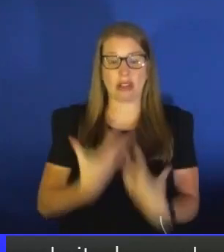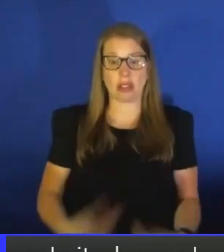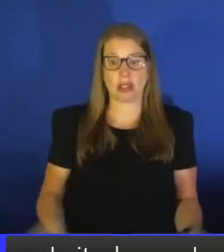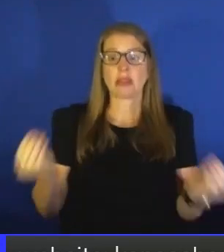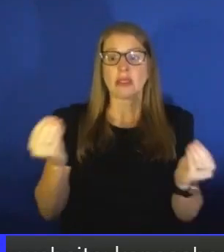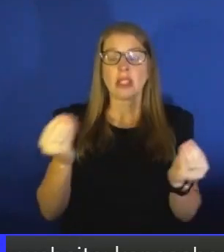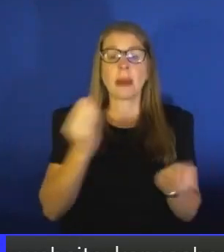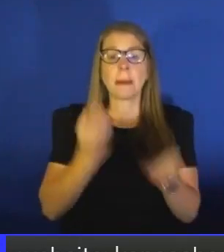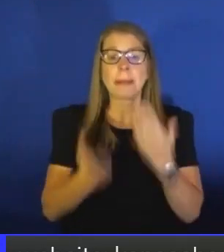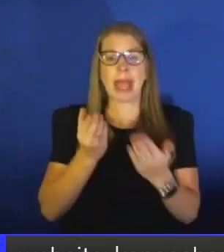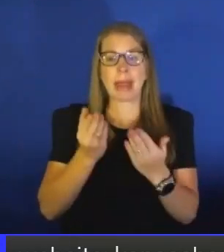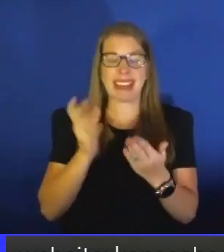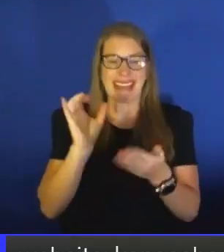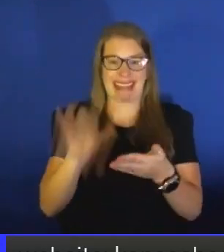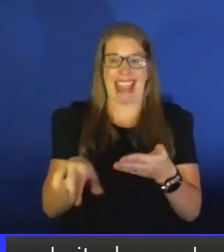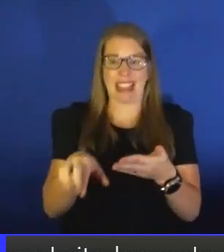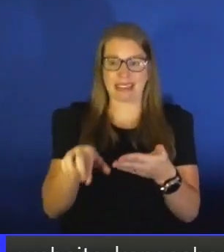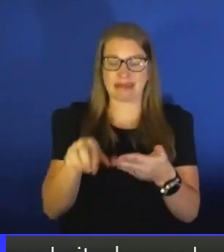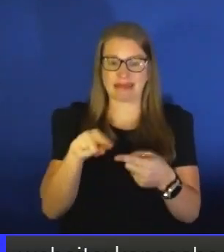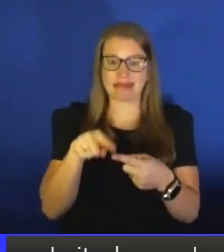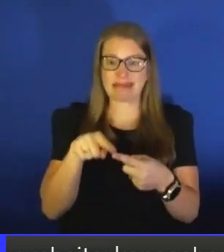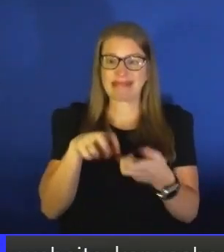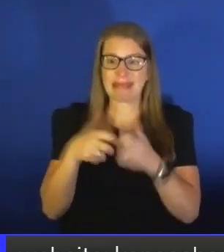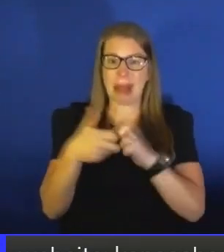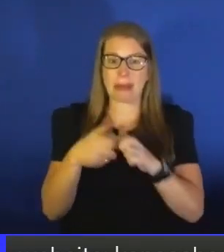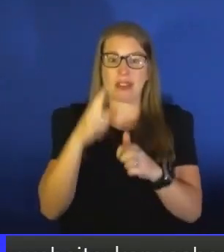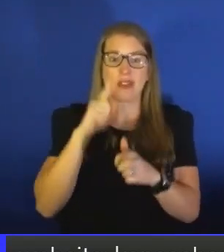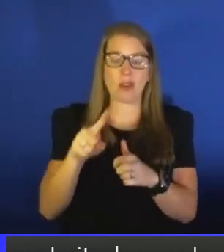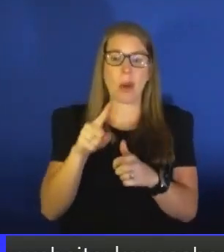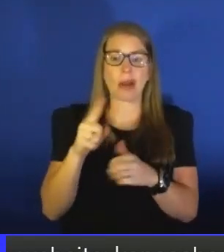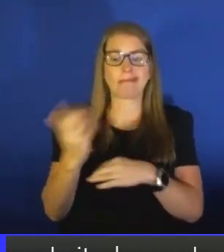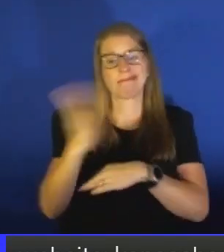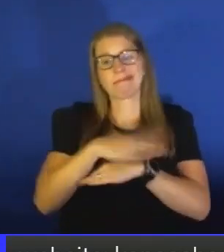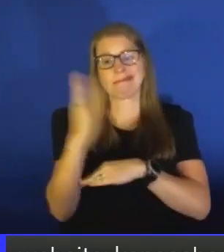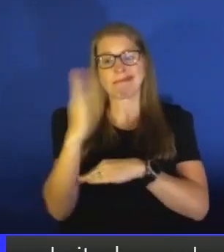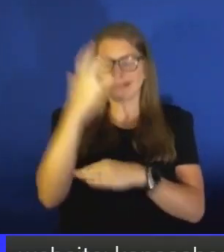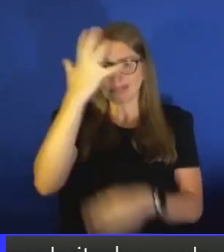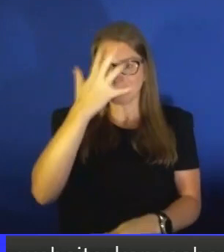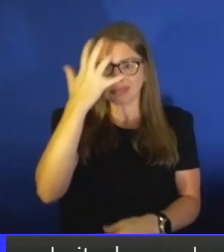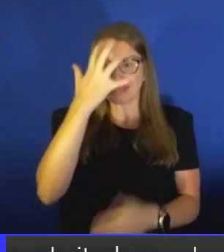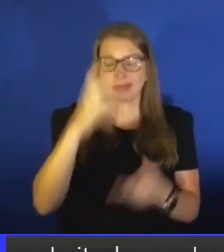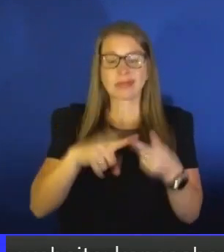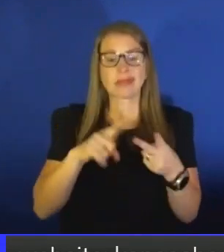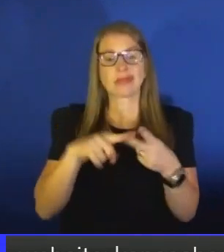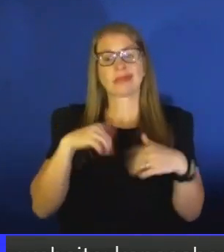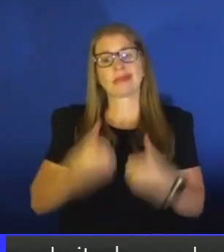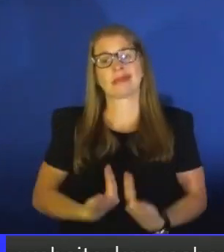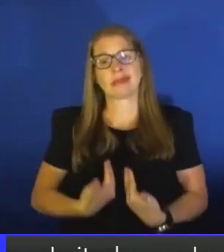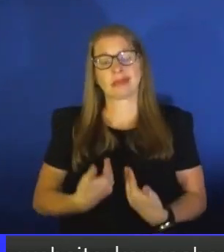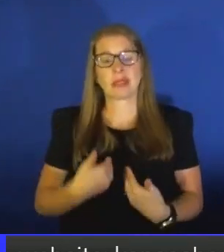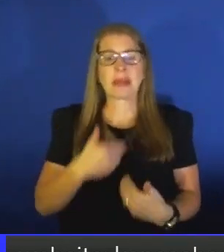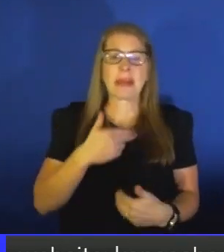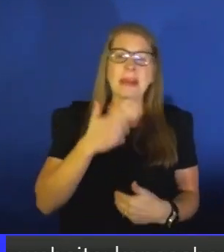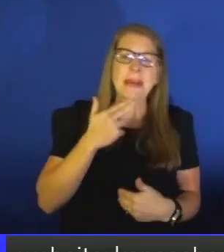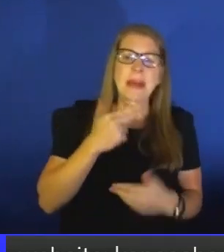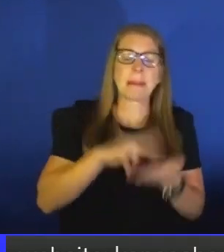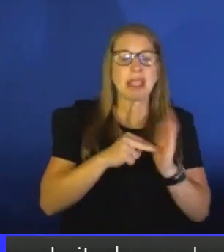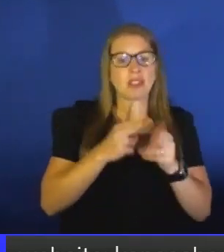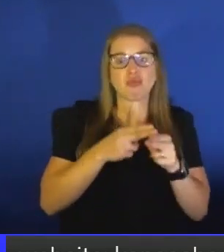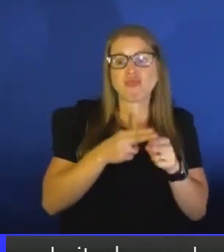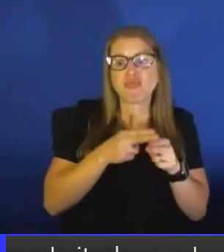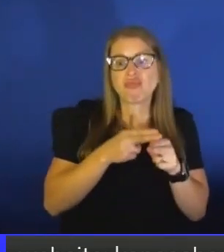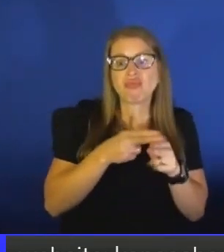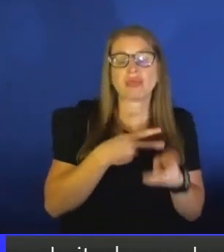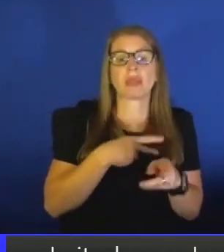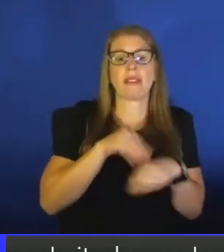have the consequences of daytime fog, fatigue. There's kind of these both acute and long-term effects. Acutely, and we've all experienced that. You don't